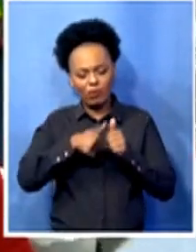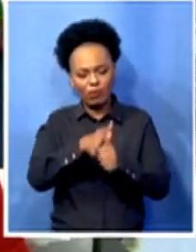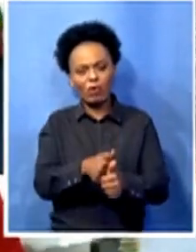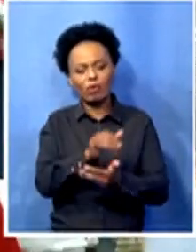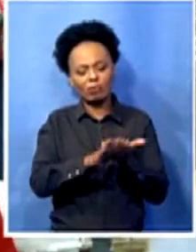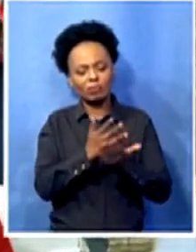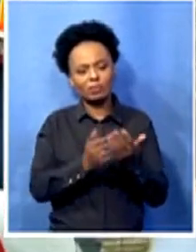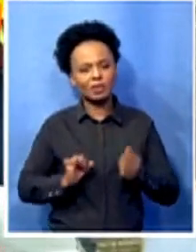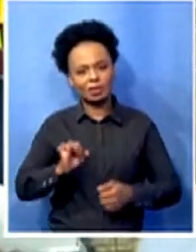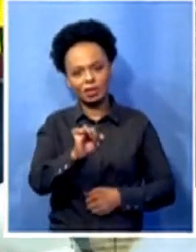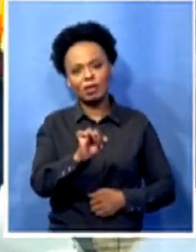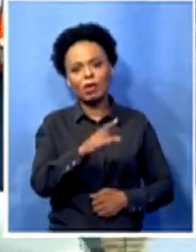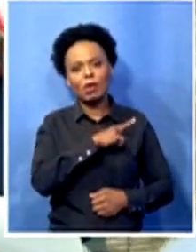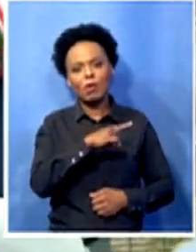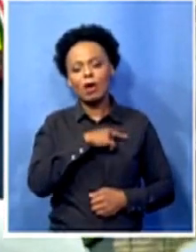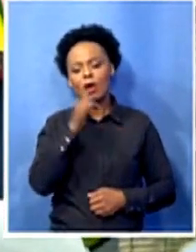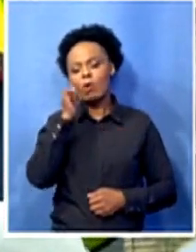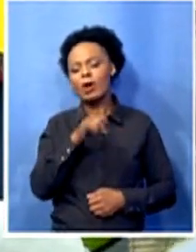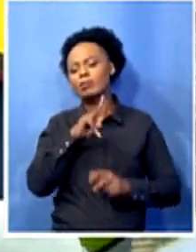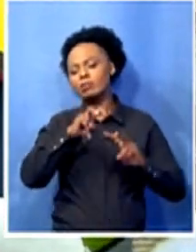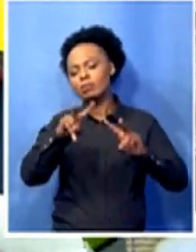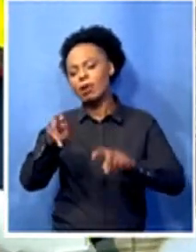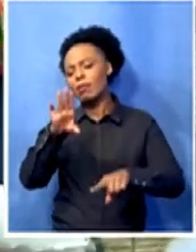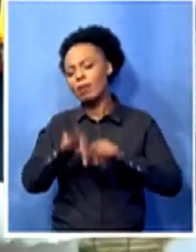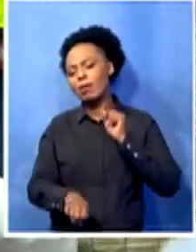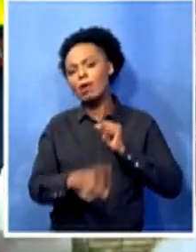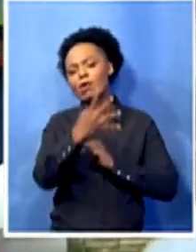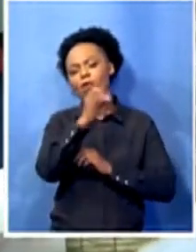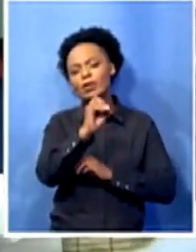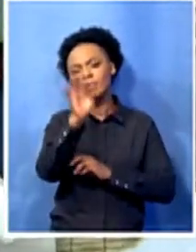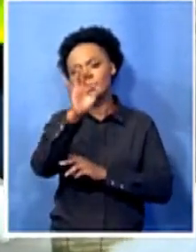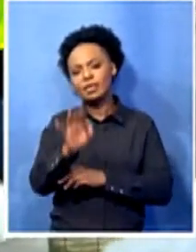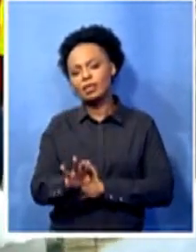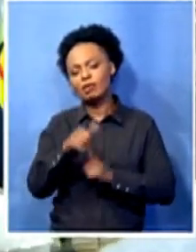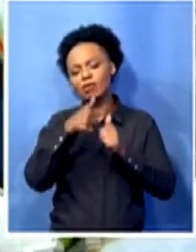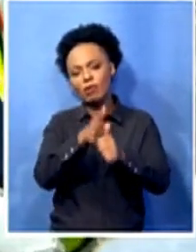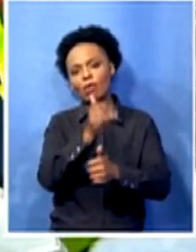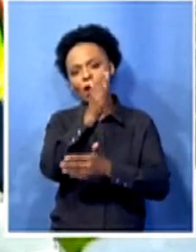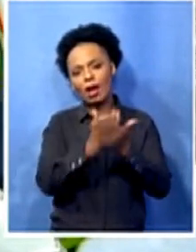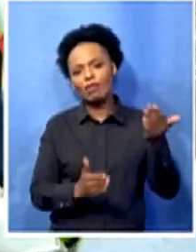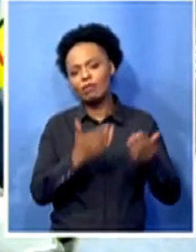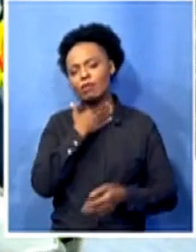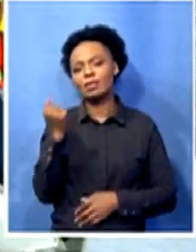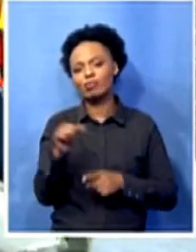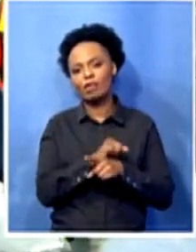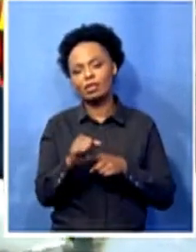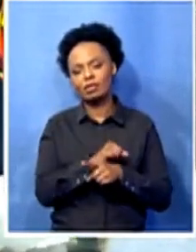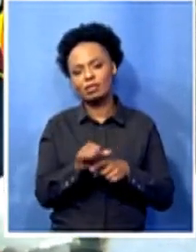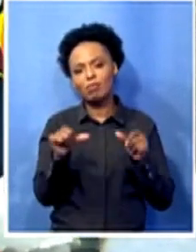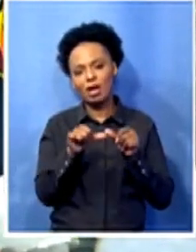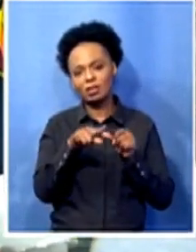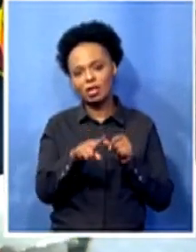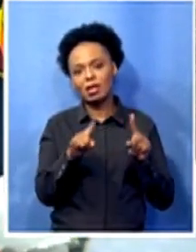around 40% of the clinics followed about half of the best practice measures, leaving just under 60%